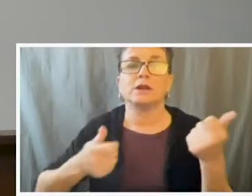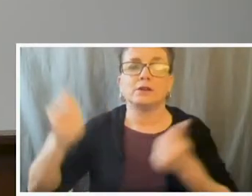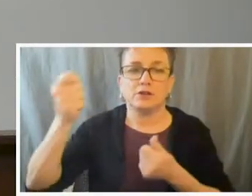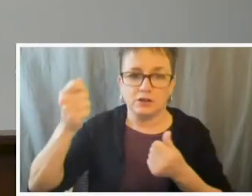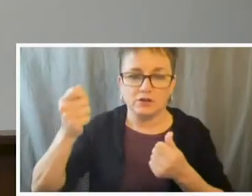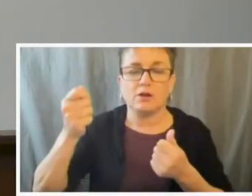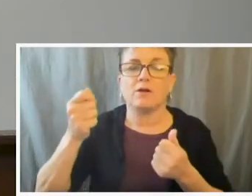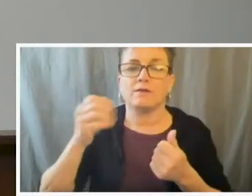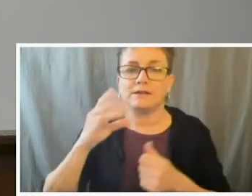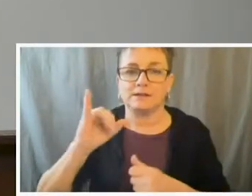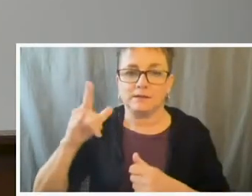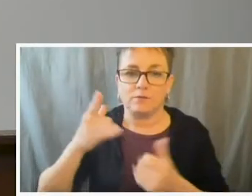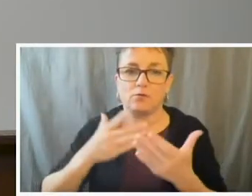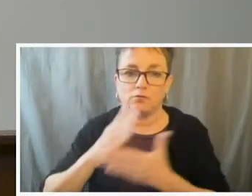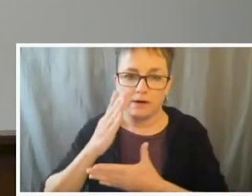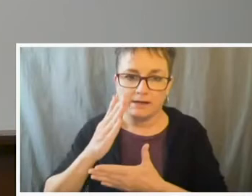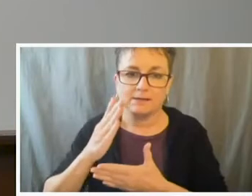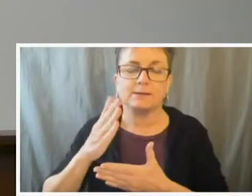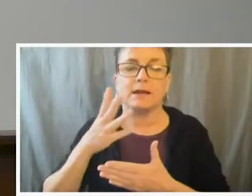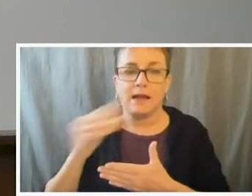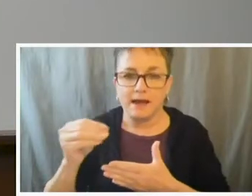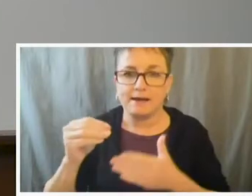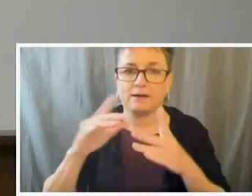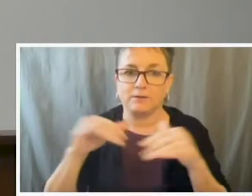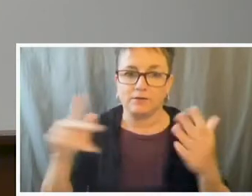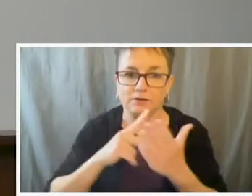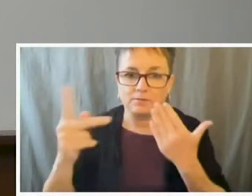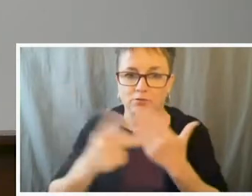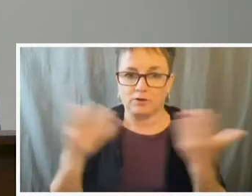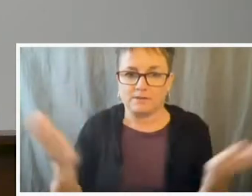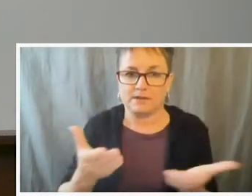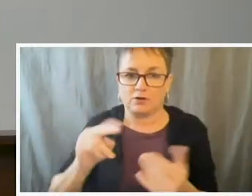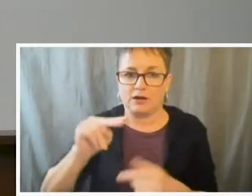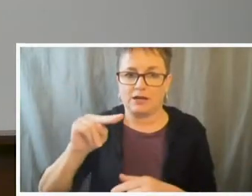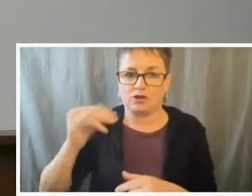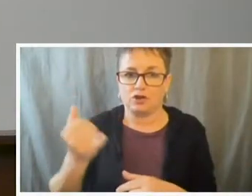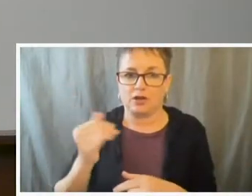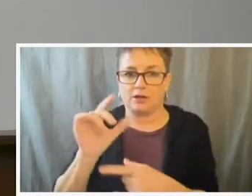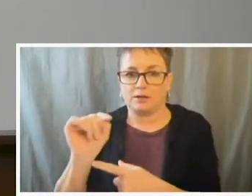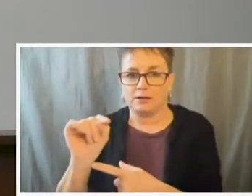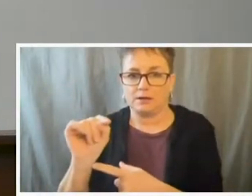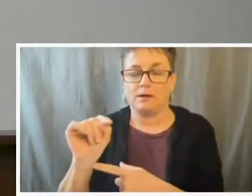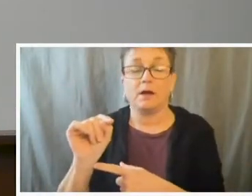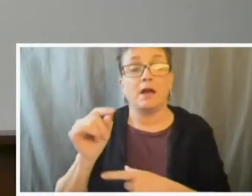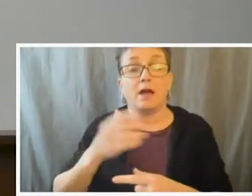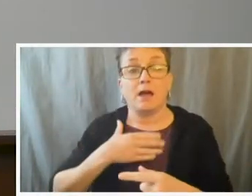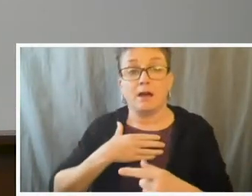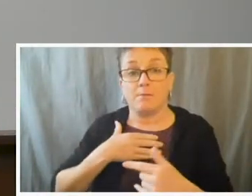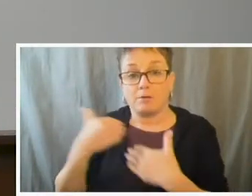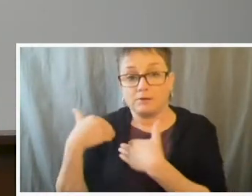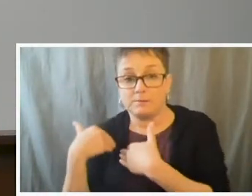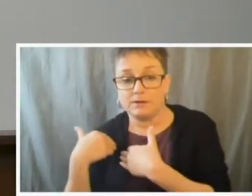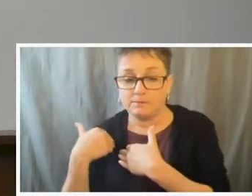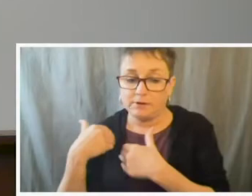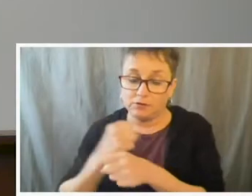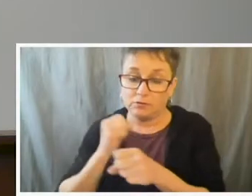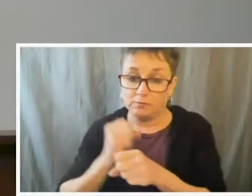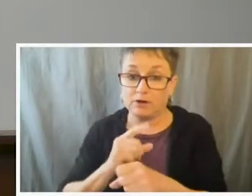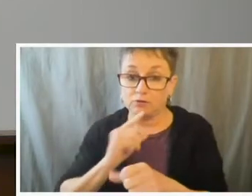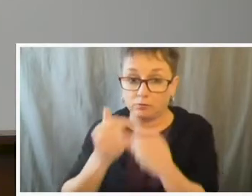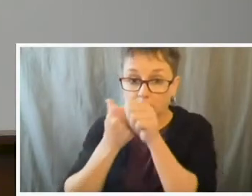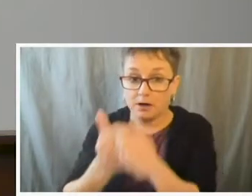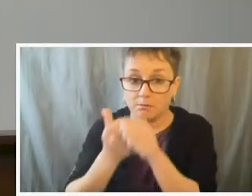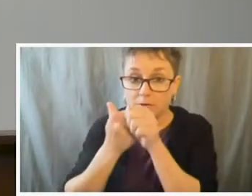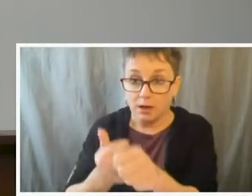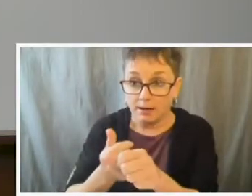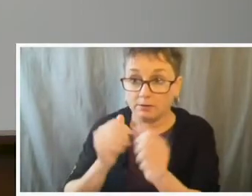here at New Jersey Transit. In this role, it is my privilege to be accountable for ensuring our agency's compliance with applicable